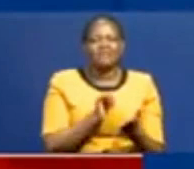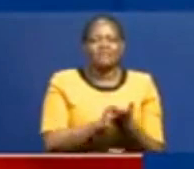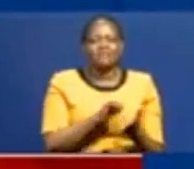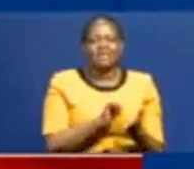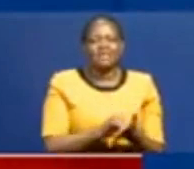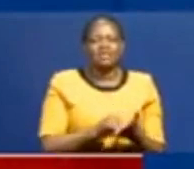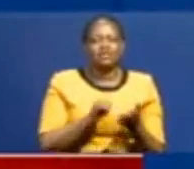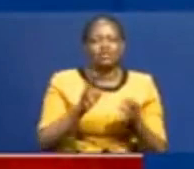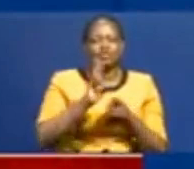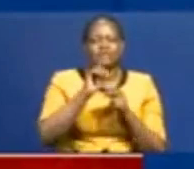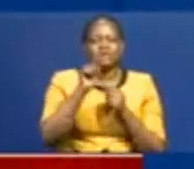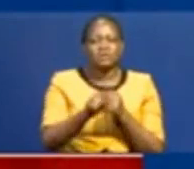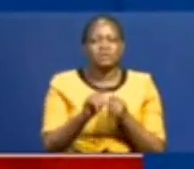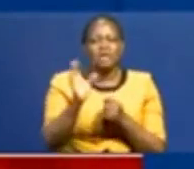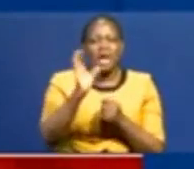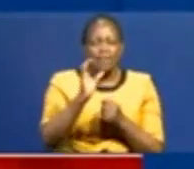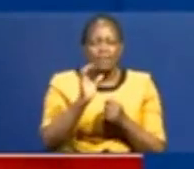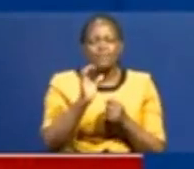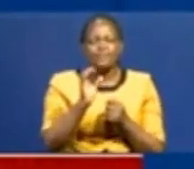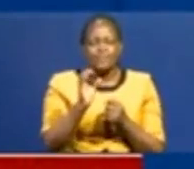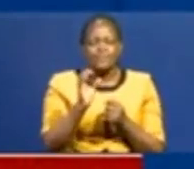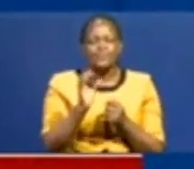that using this